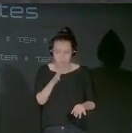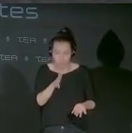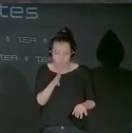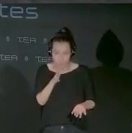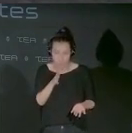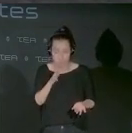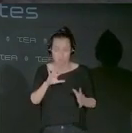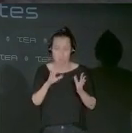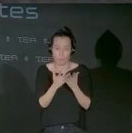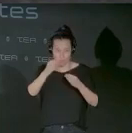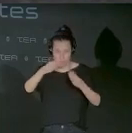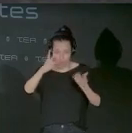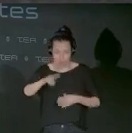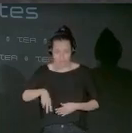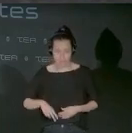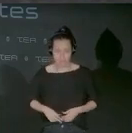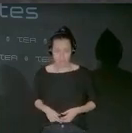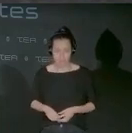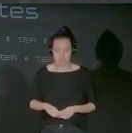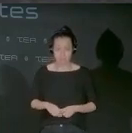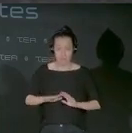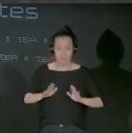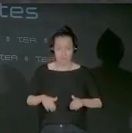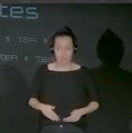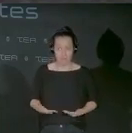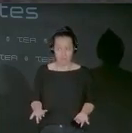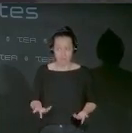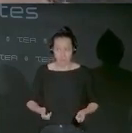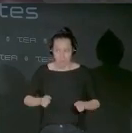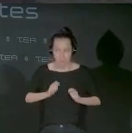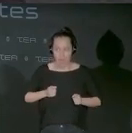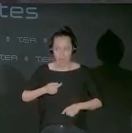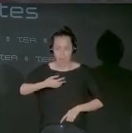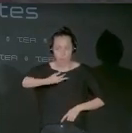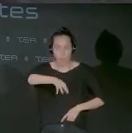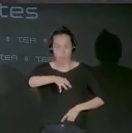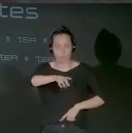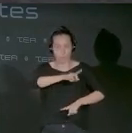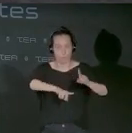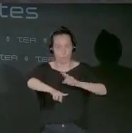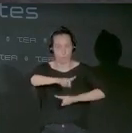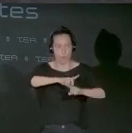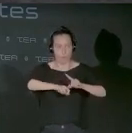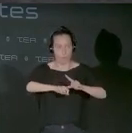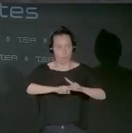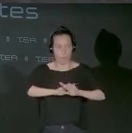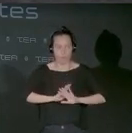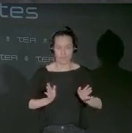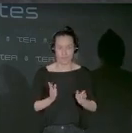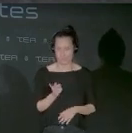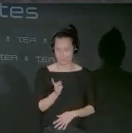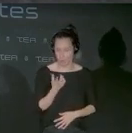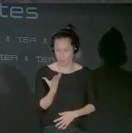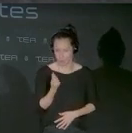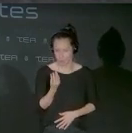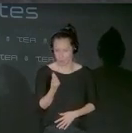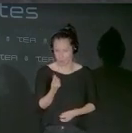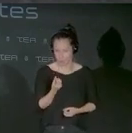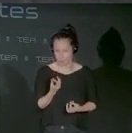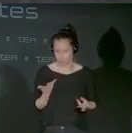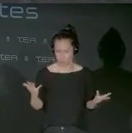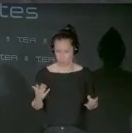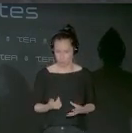frontier of things that we can solve and move forward along. There are many frontiers, and we're kind of moving towards something that ultimately together could